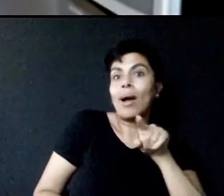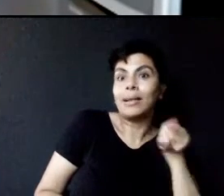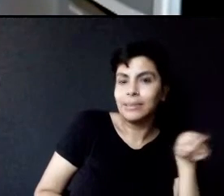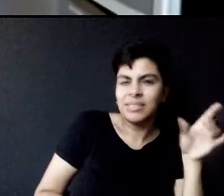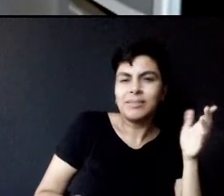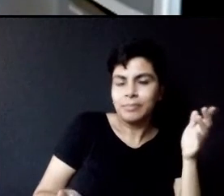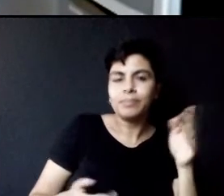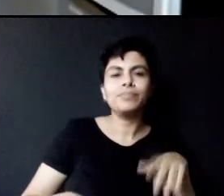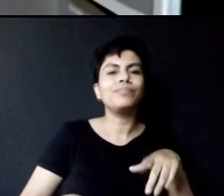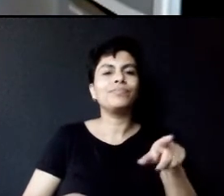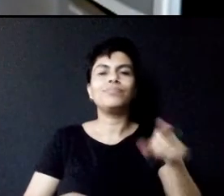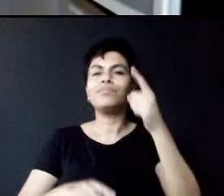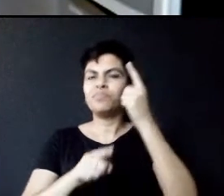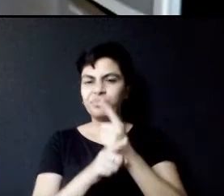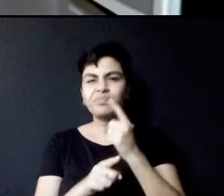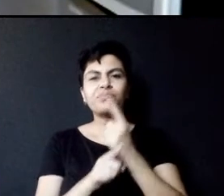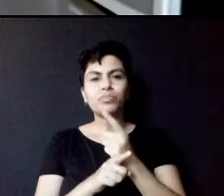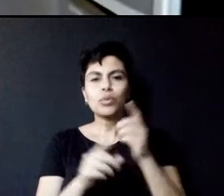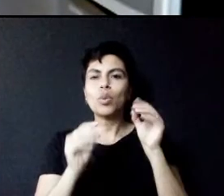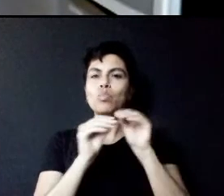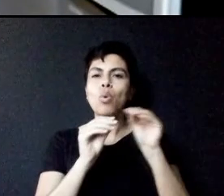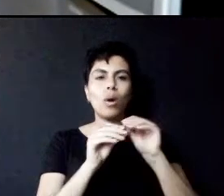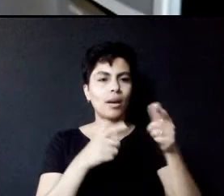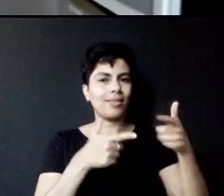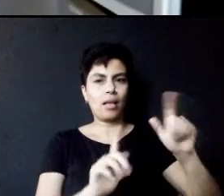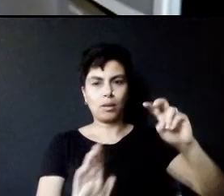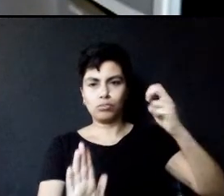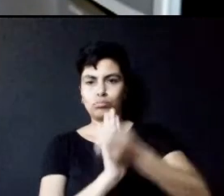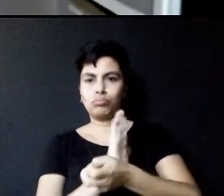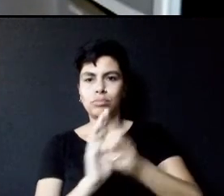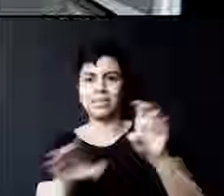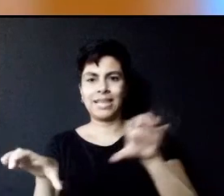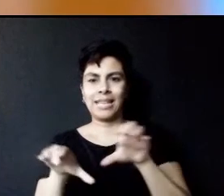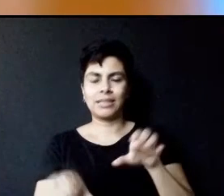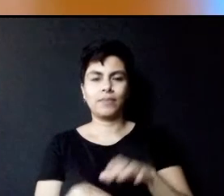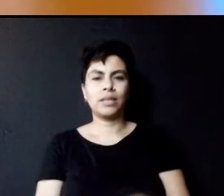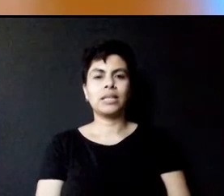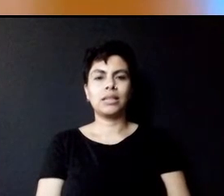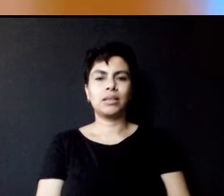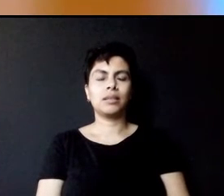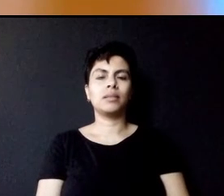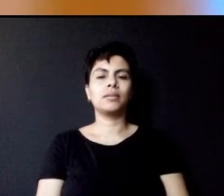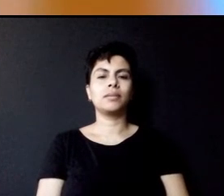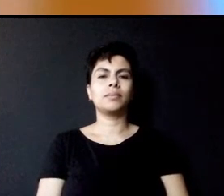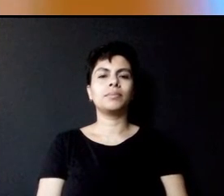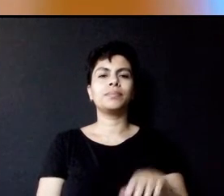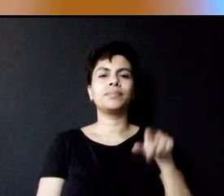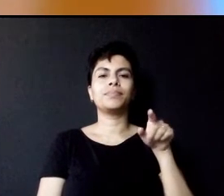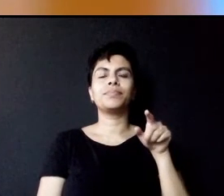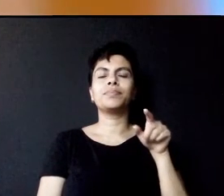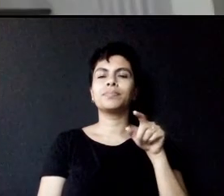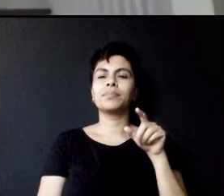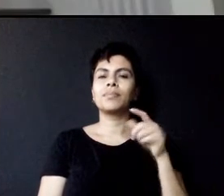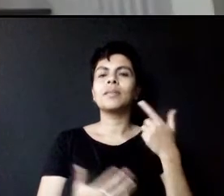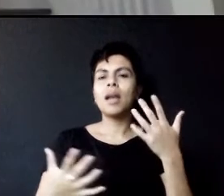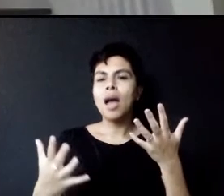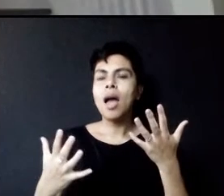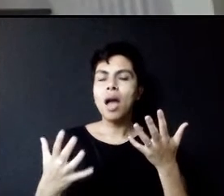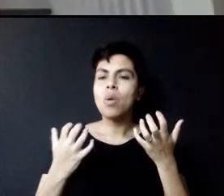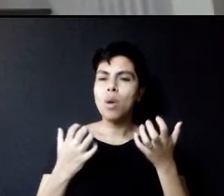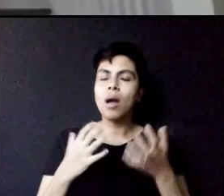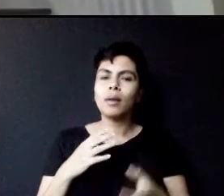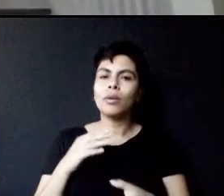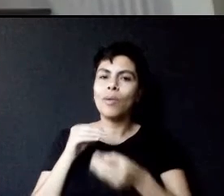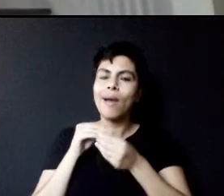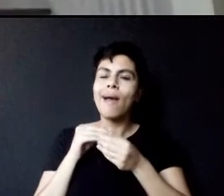Mm-hmm. Yeah, to build into the activity almost. Mm-hmm. Yeah. Yep. I also want to